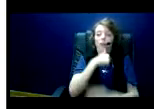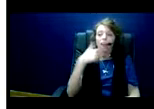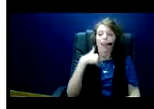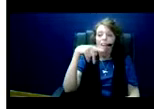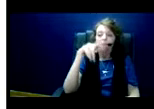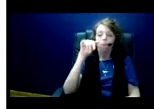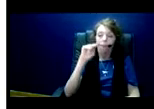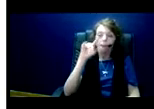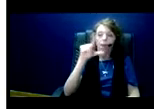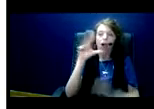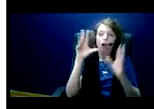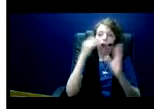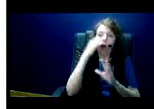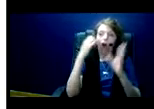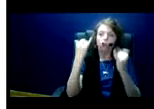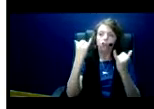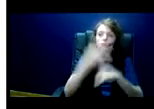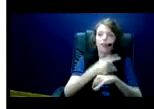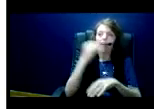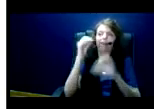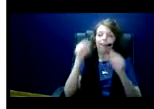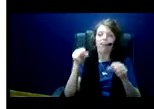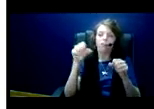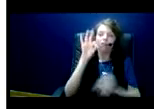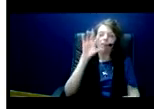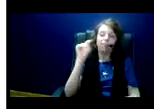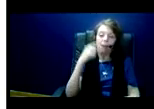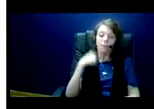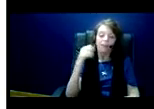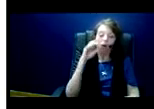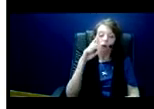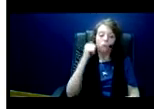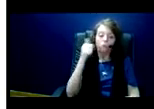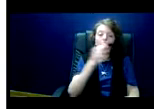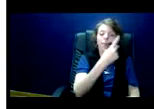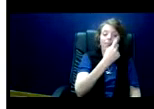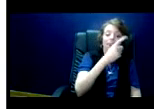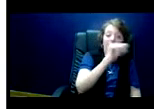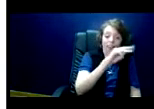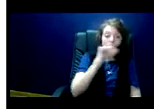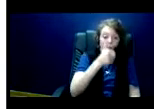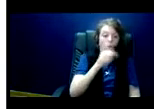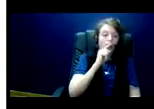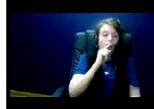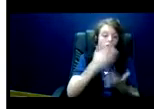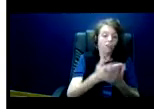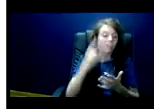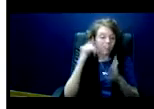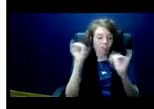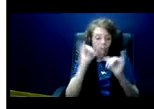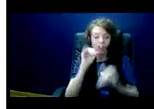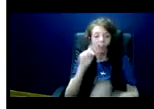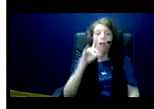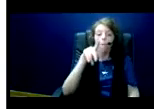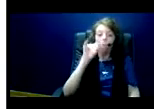we schedule it for tomorrow? How about at 11? Can you FaceTime me or Zoom? 11 a.m. tomorrow is good. Great, we can FaceTime, sounds good. The pen